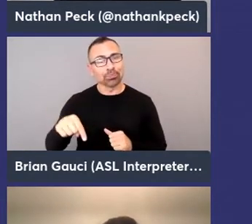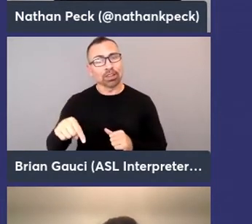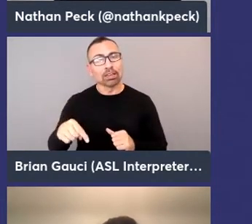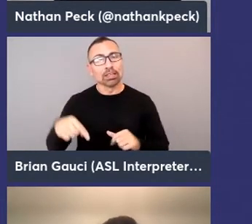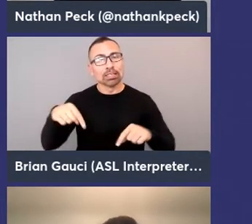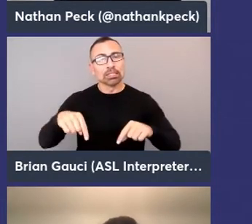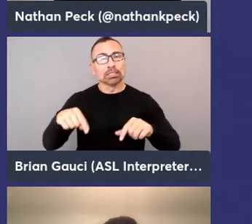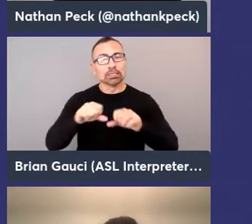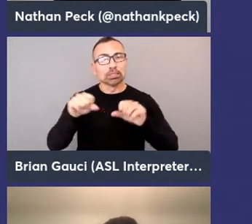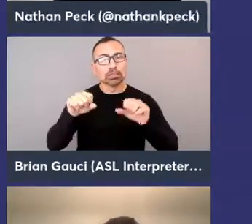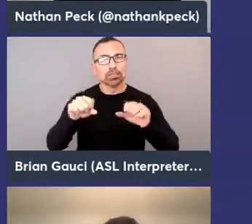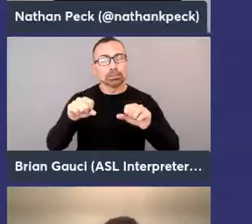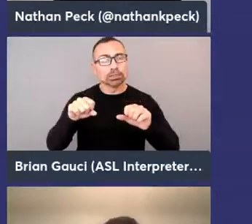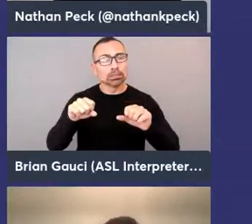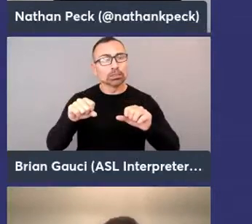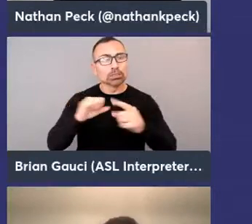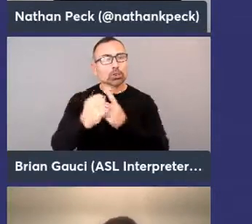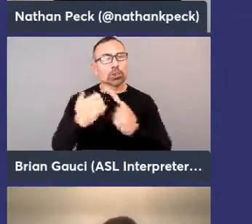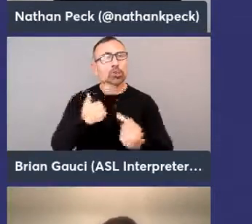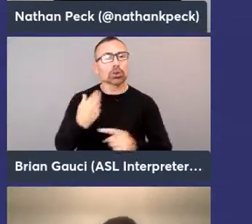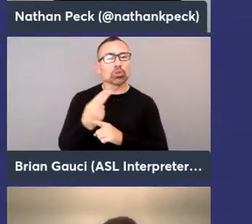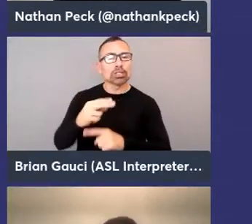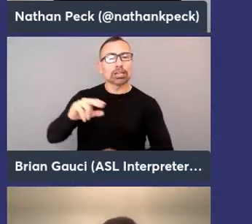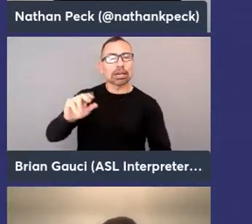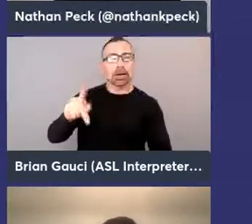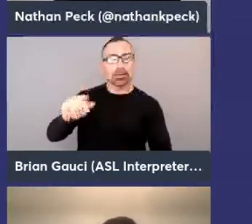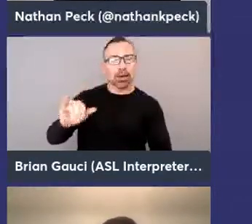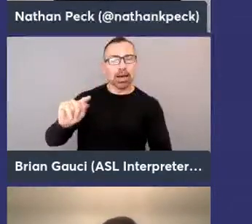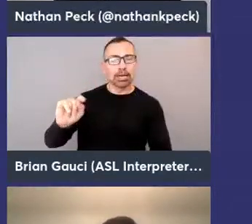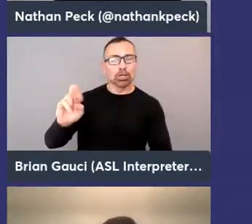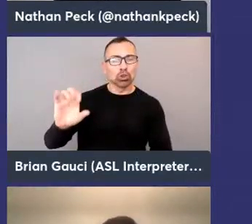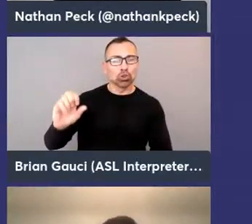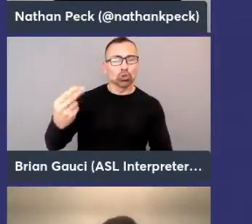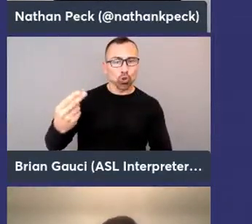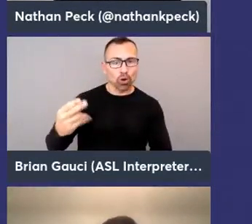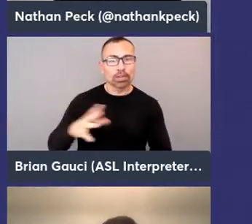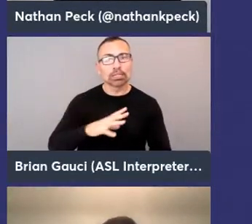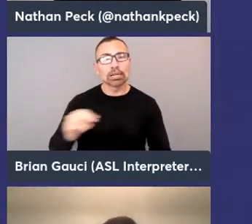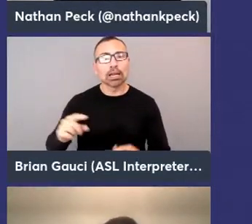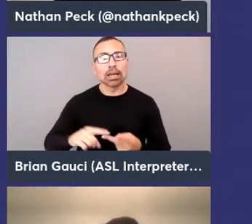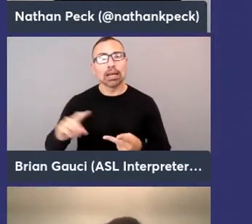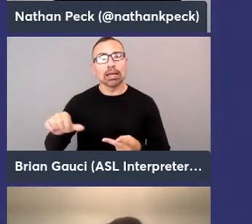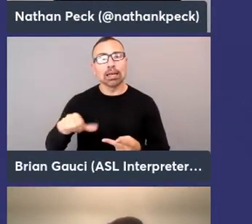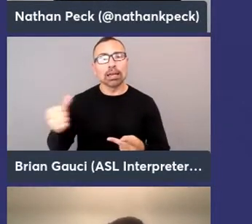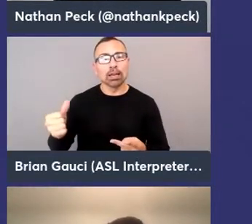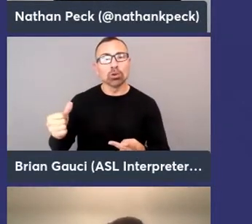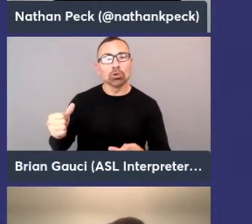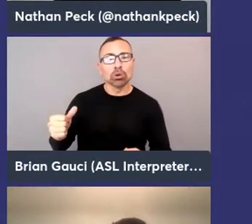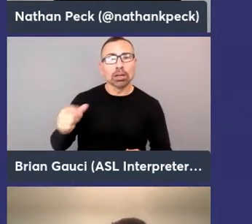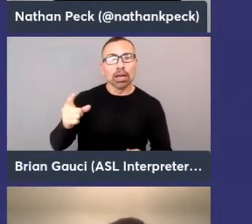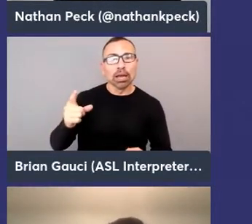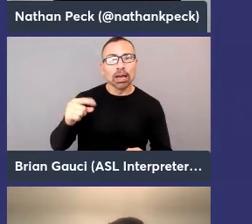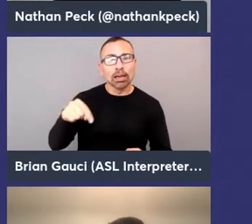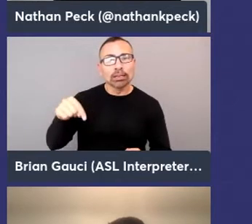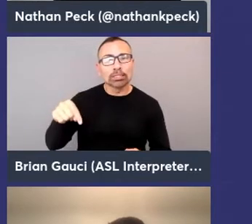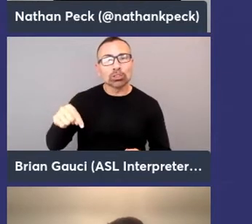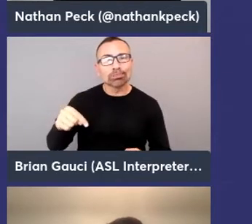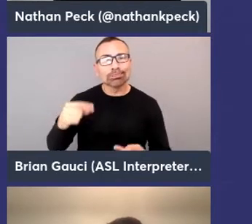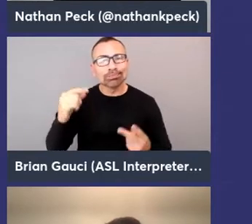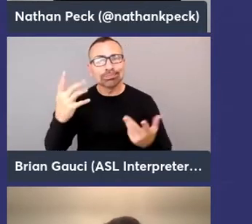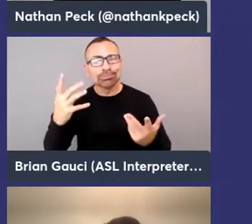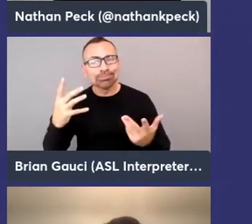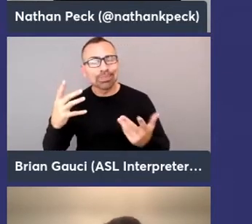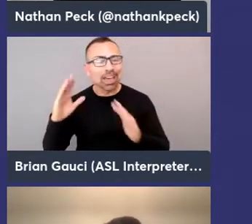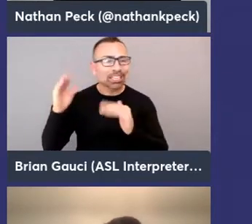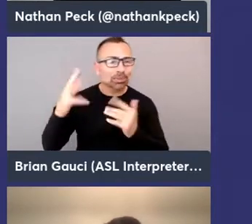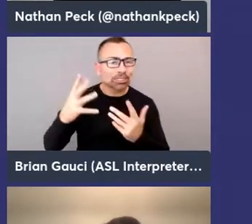model and also a TensorRT model. So Triton expects the model artifacts to be in certain format, which is in